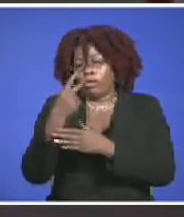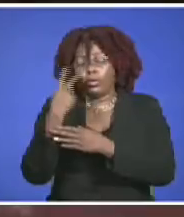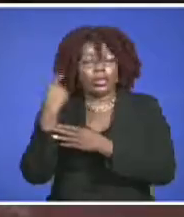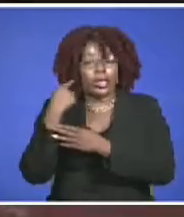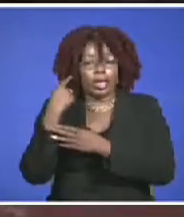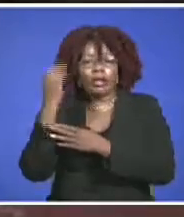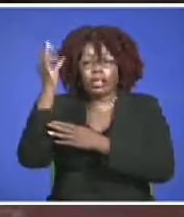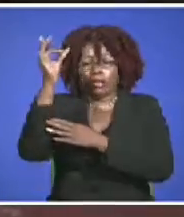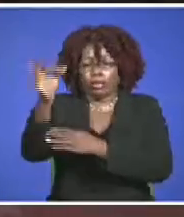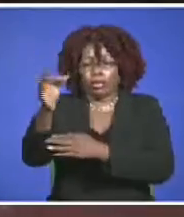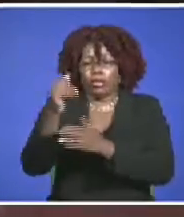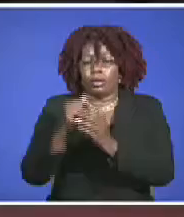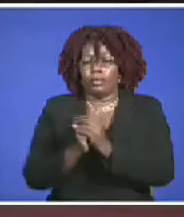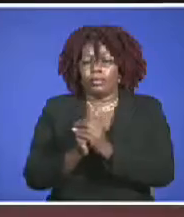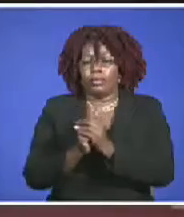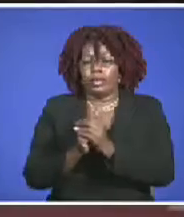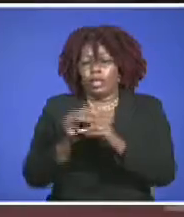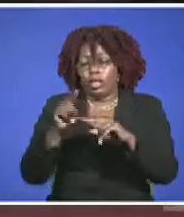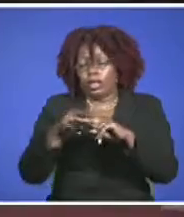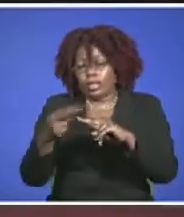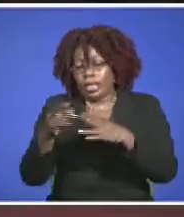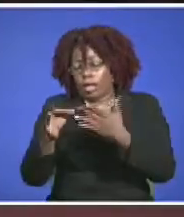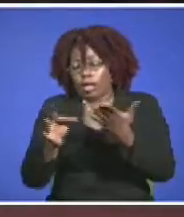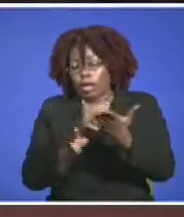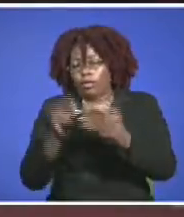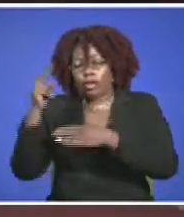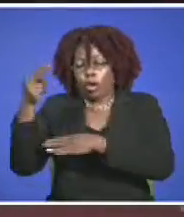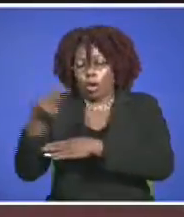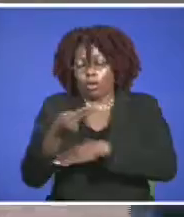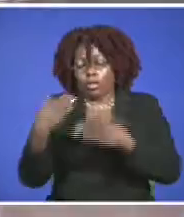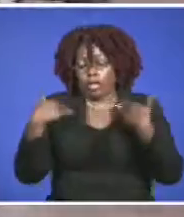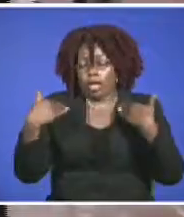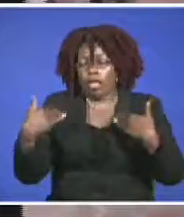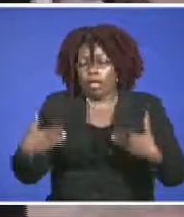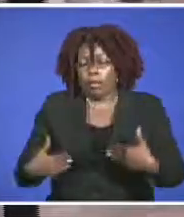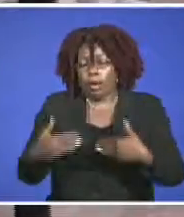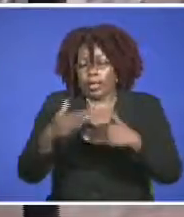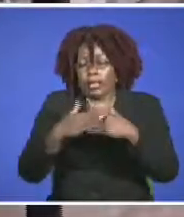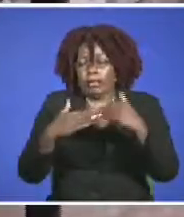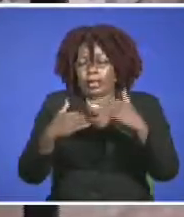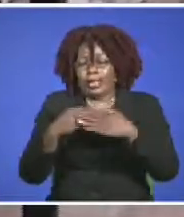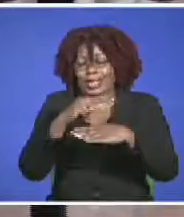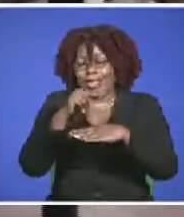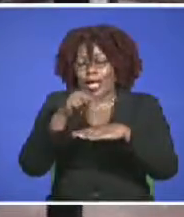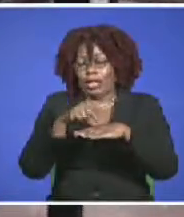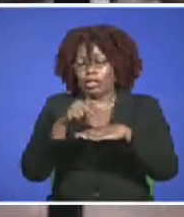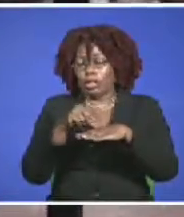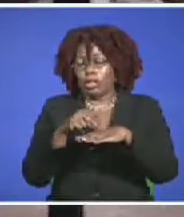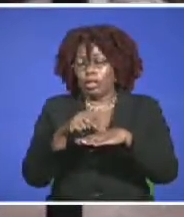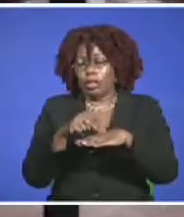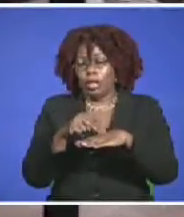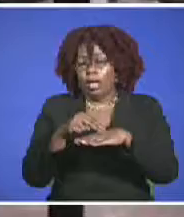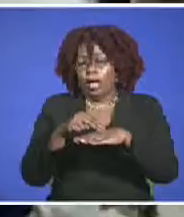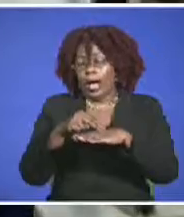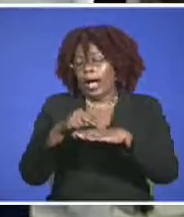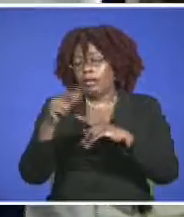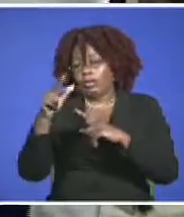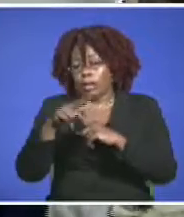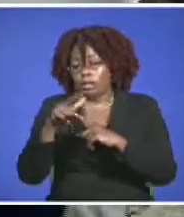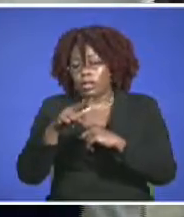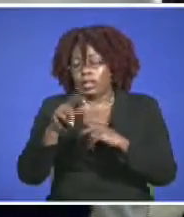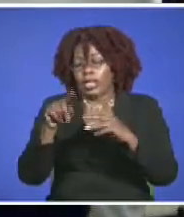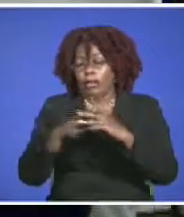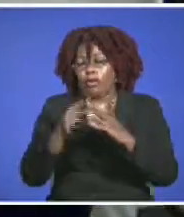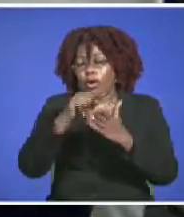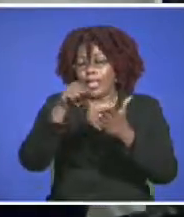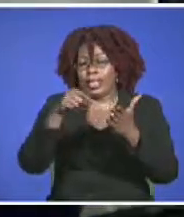near future. The countdown continues for the hosting of the Bahamas Bodybuilding and Fitness Nationals and Novice Championships. It is all set for